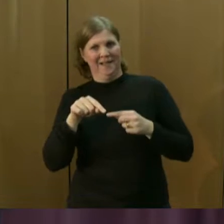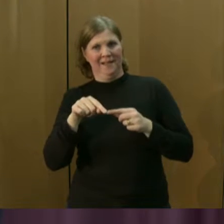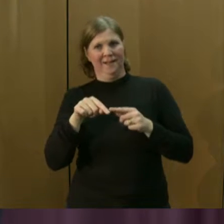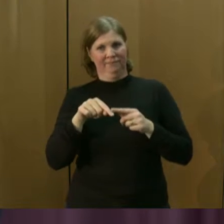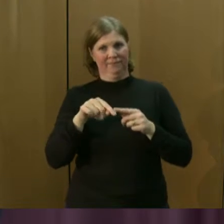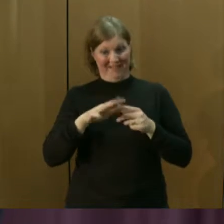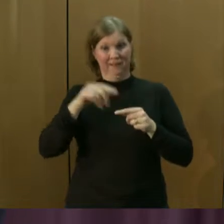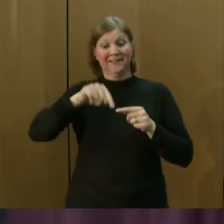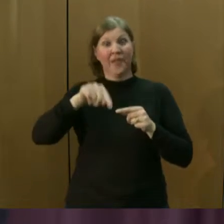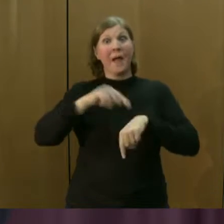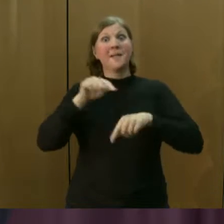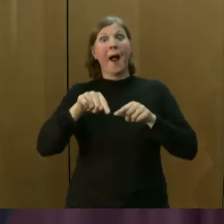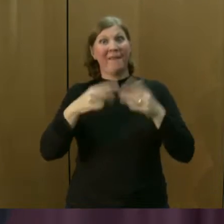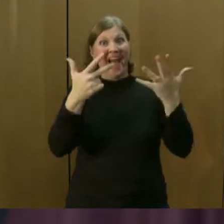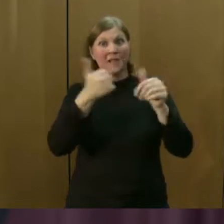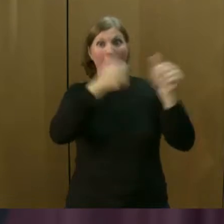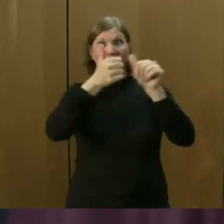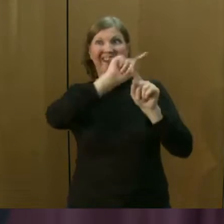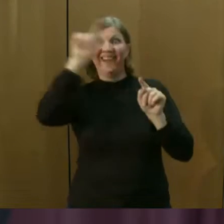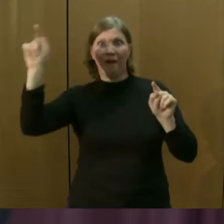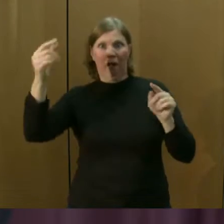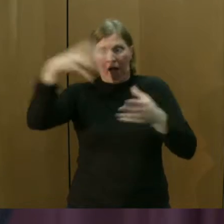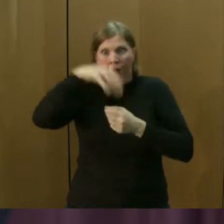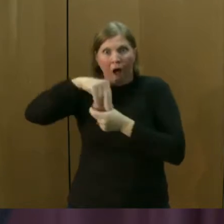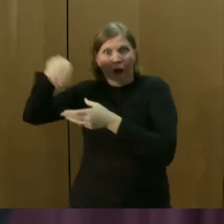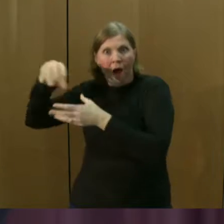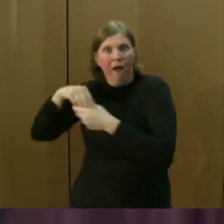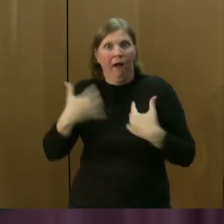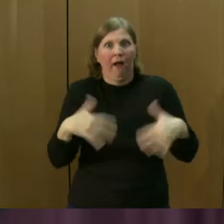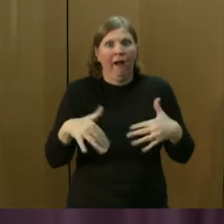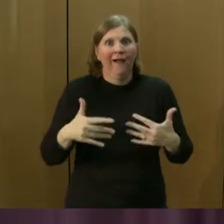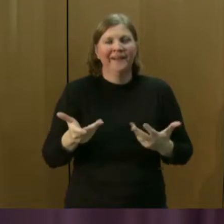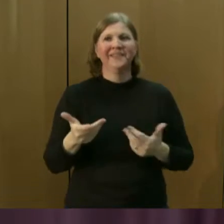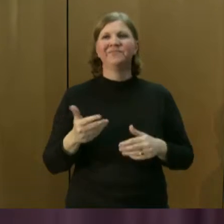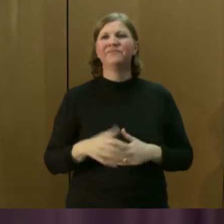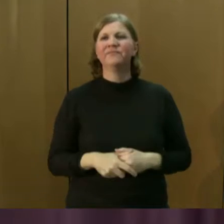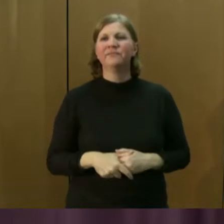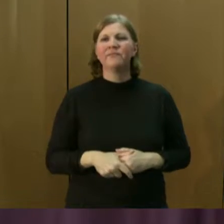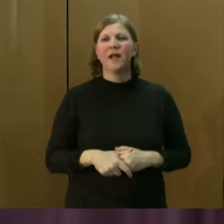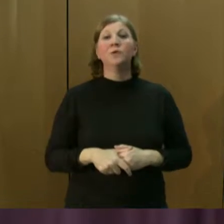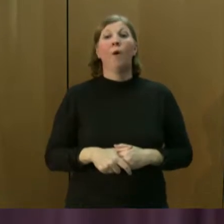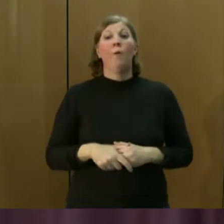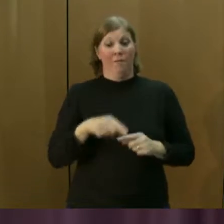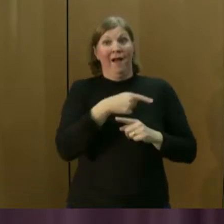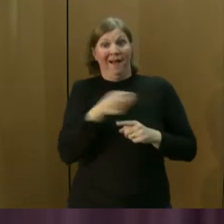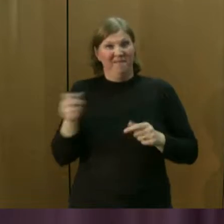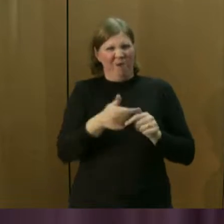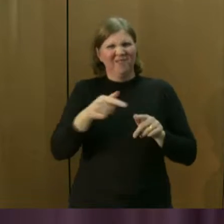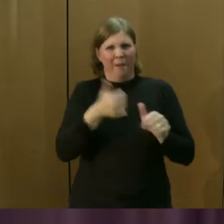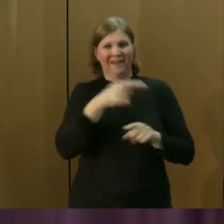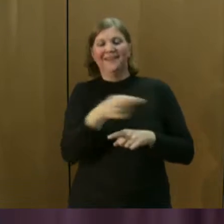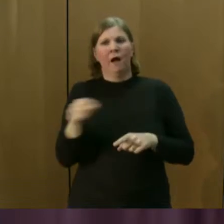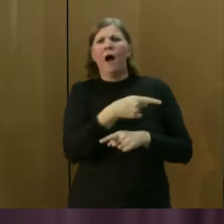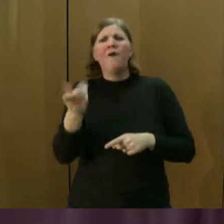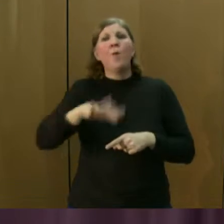a great thing, that there was a new festival, great that it was in Edinburgh, perhaps less great that they hadn't been invited to take part. And so they